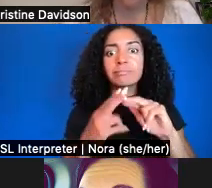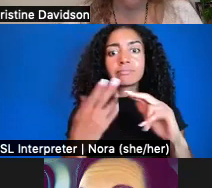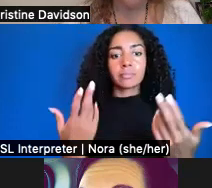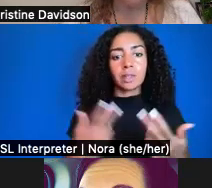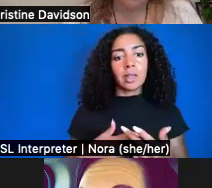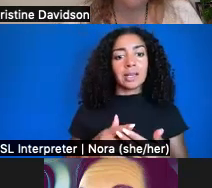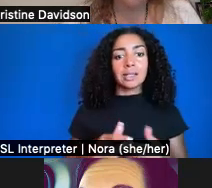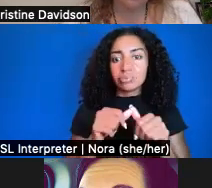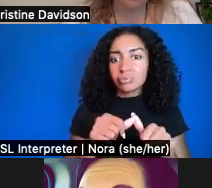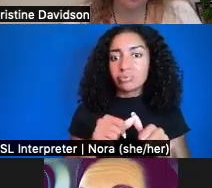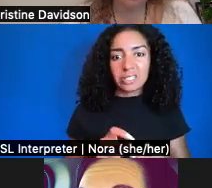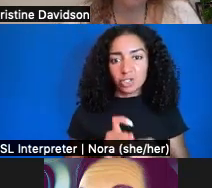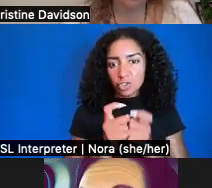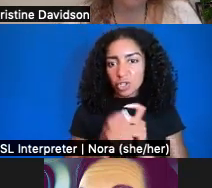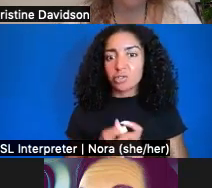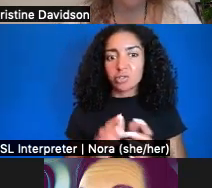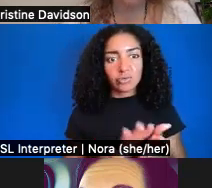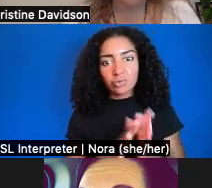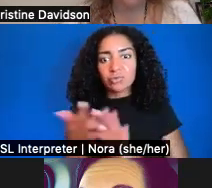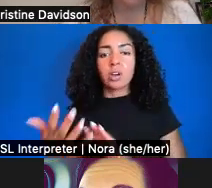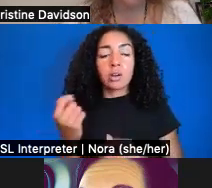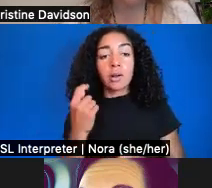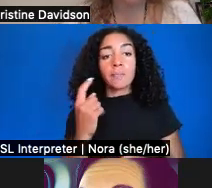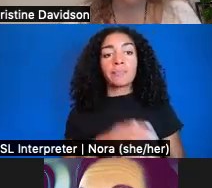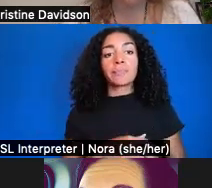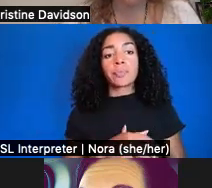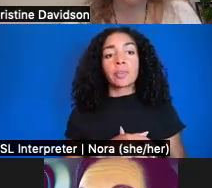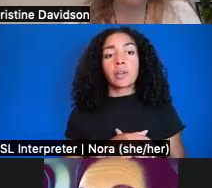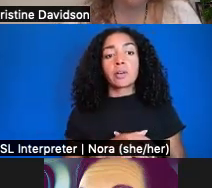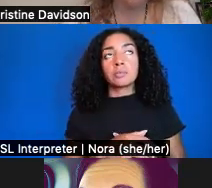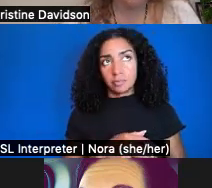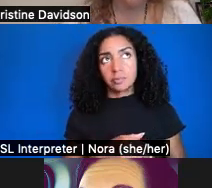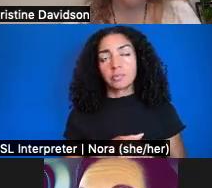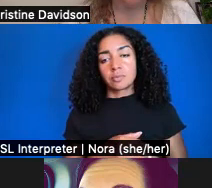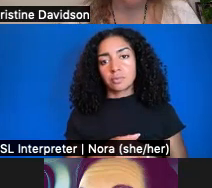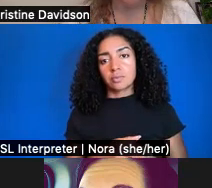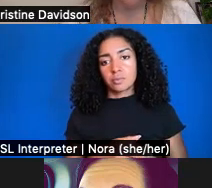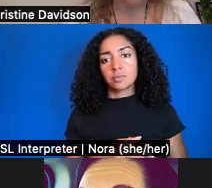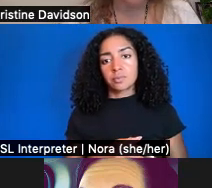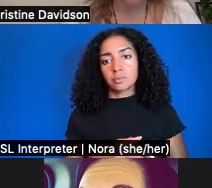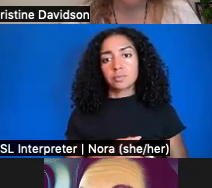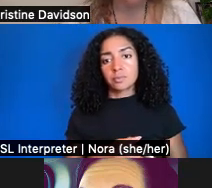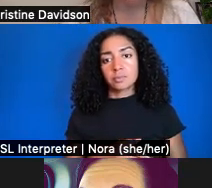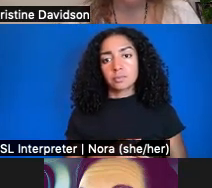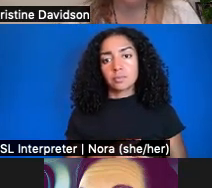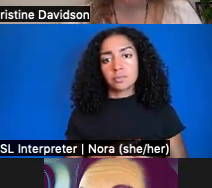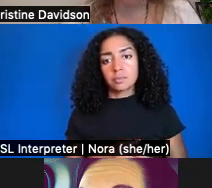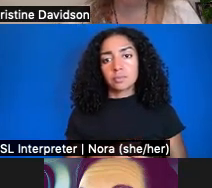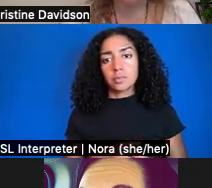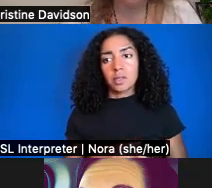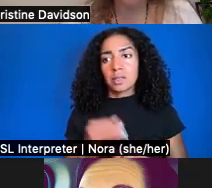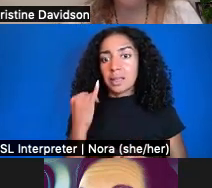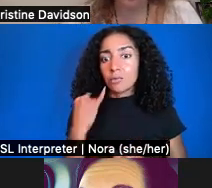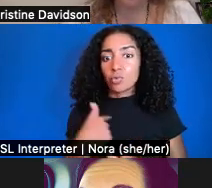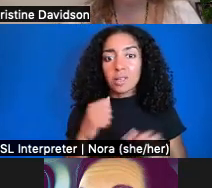so, as fast as we can come up with protections or, some way to mitigate